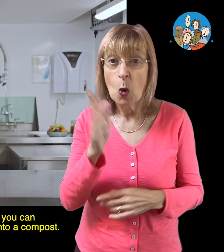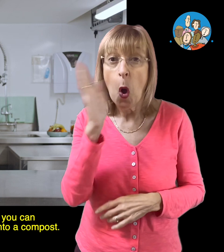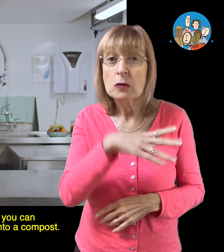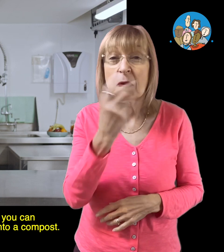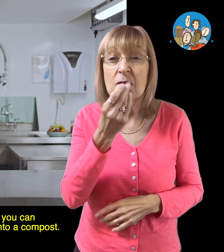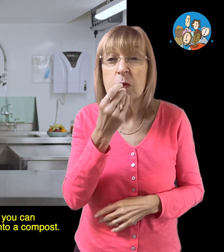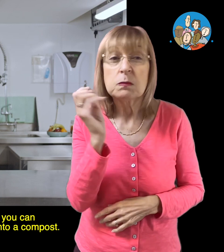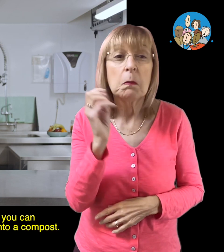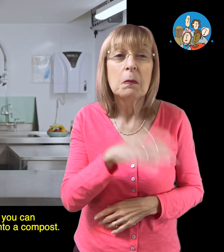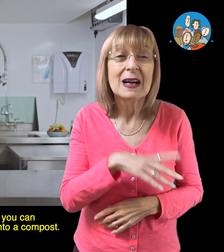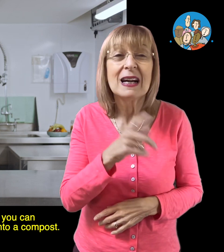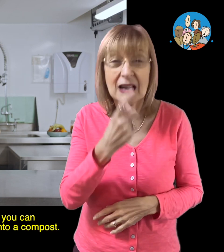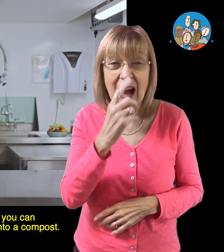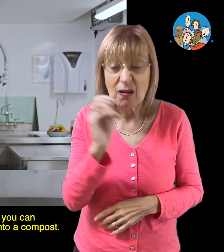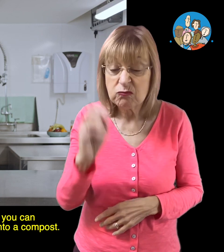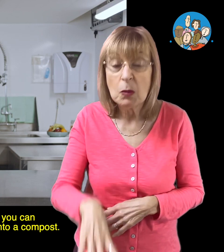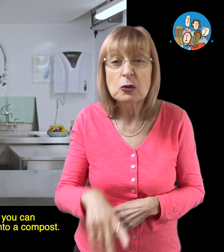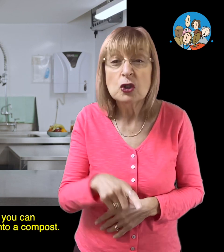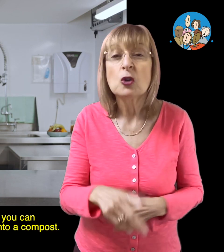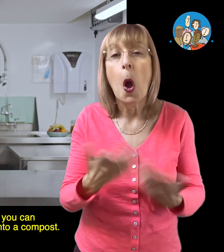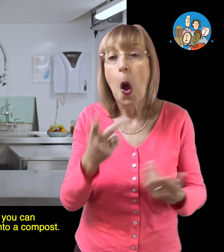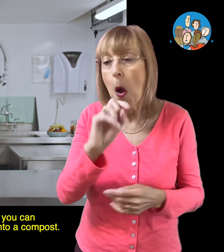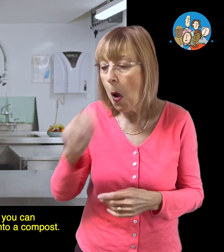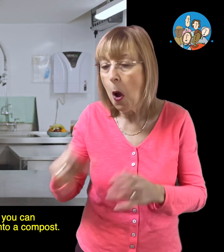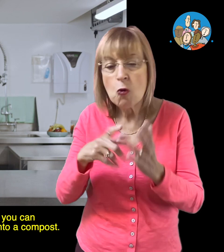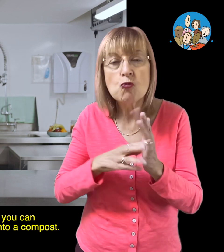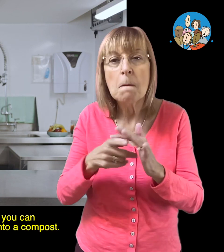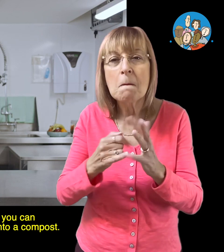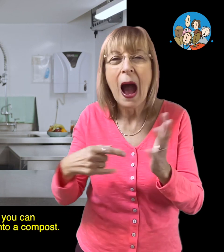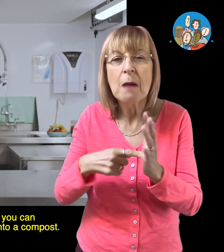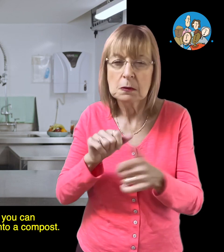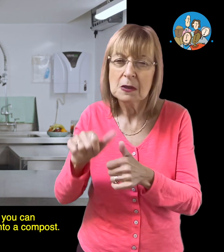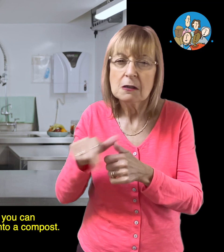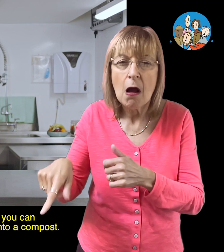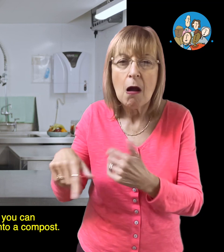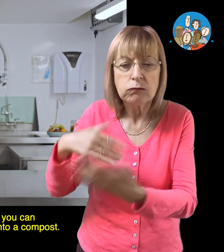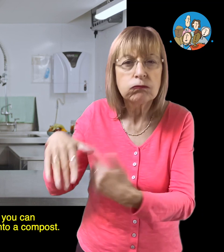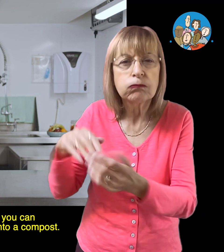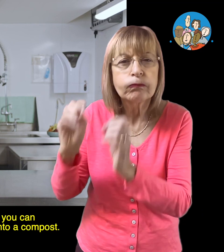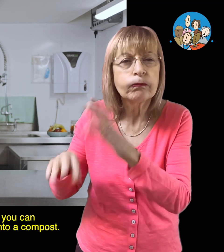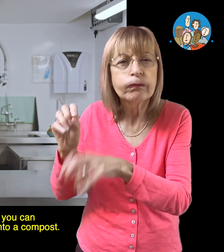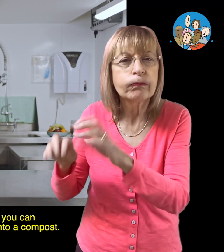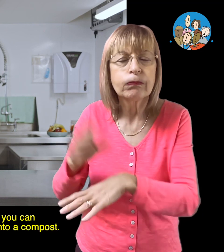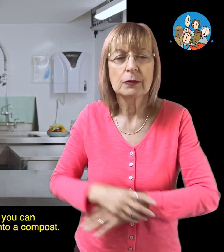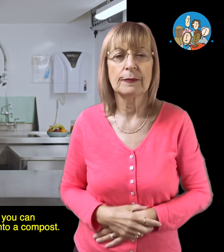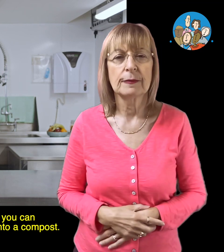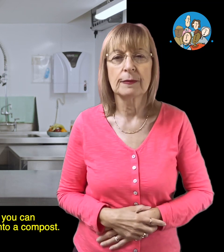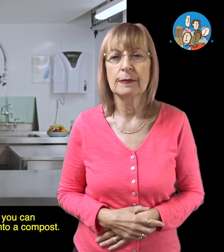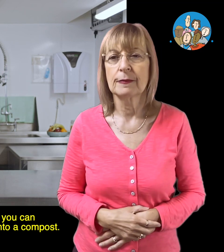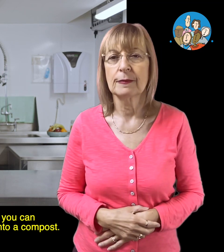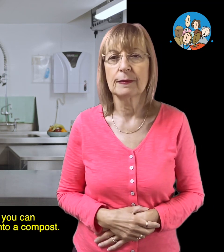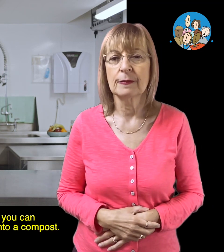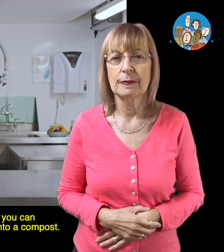course, if you have a food bowl, a food bin, I mean, at home, you can put the waste into the food bin, or better still,